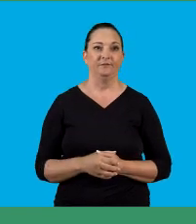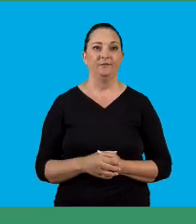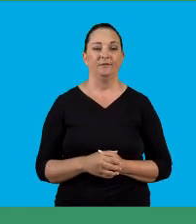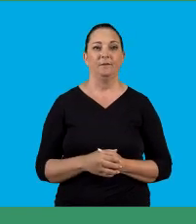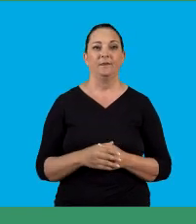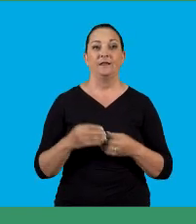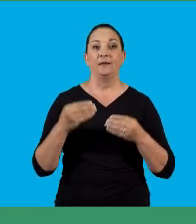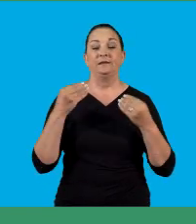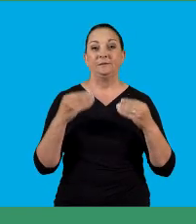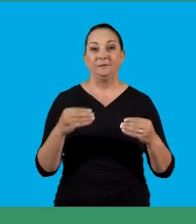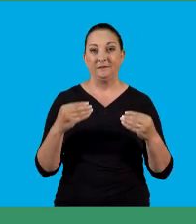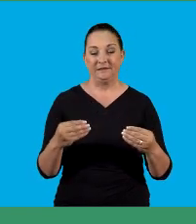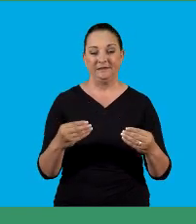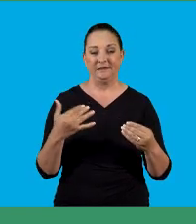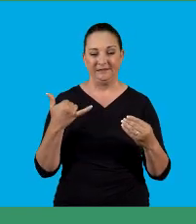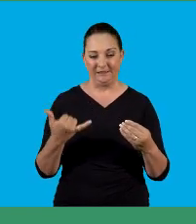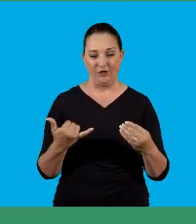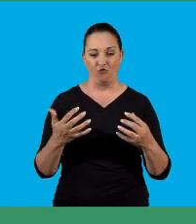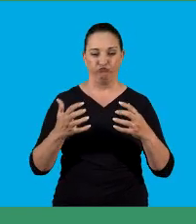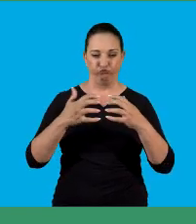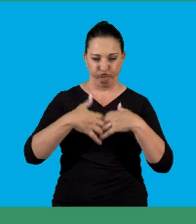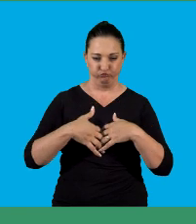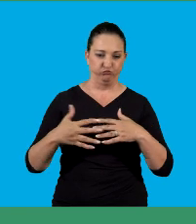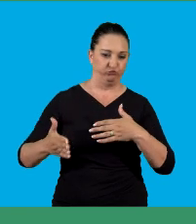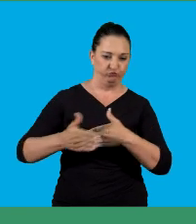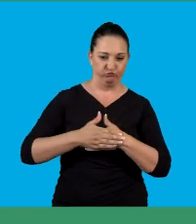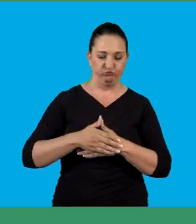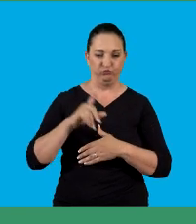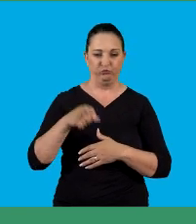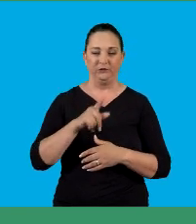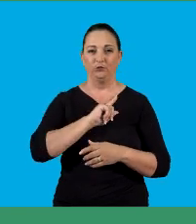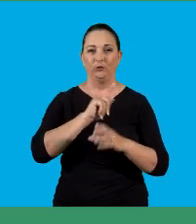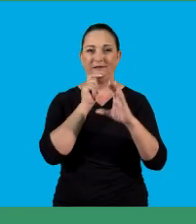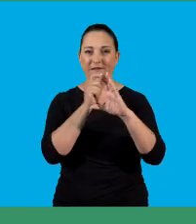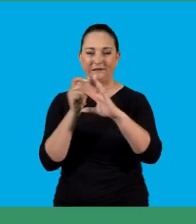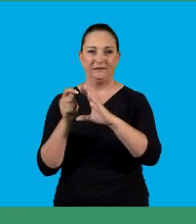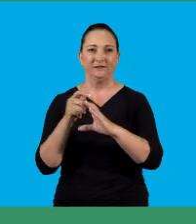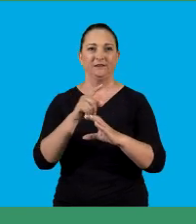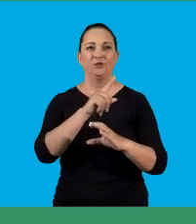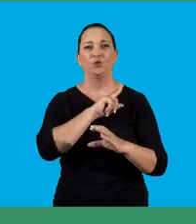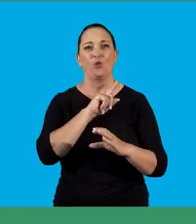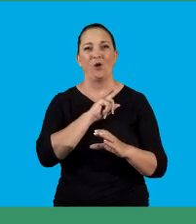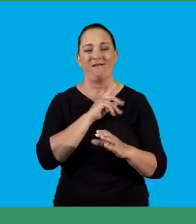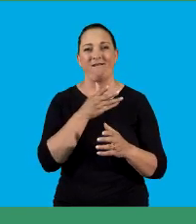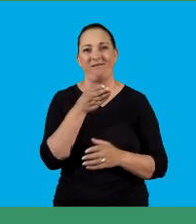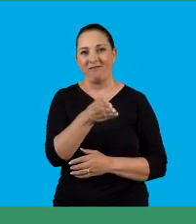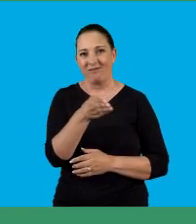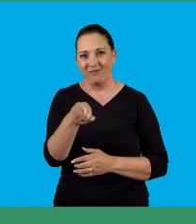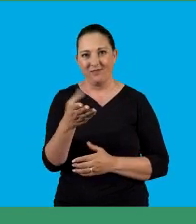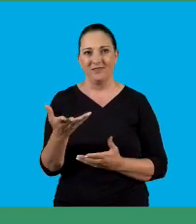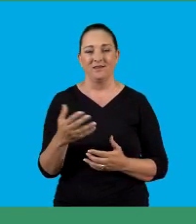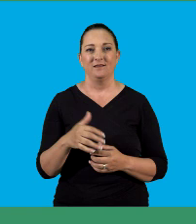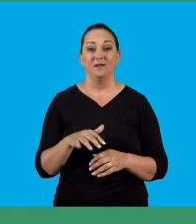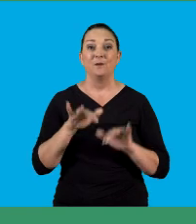businesses. Businesses may be forced to close down, especially those located in townships. Why? Especially those located